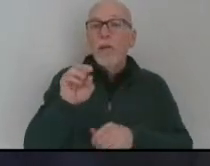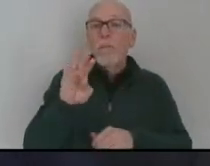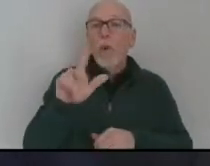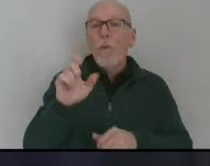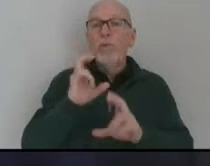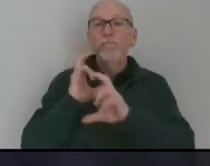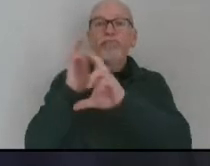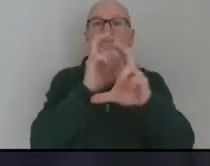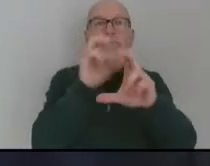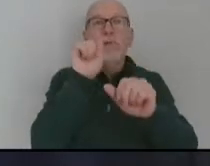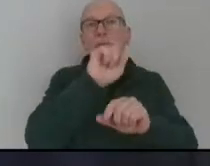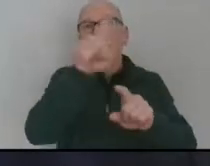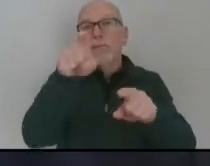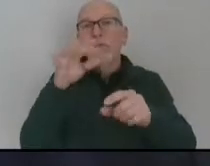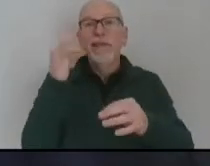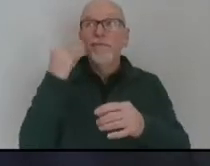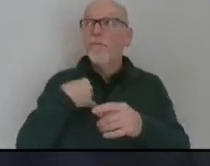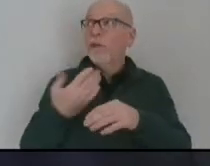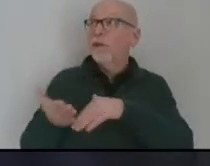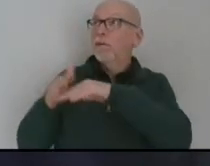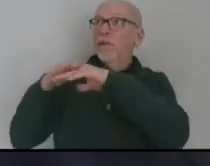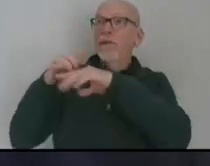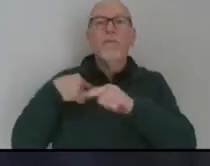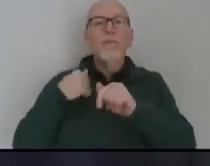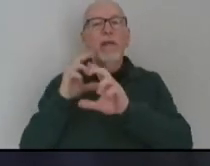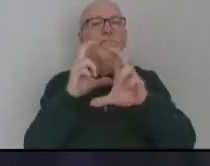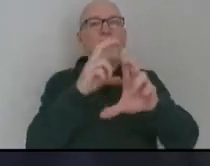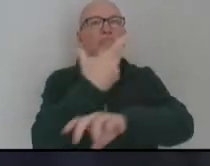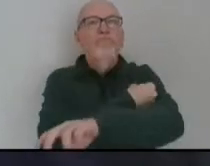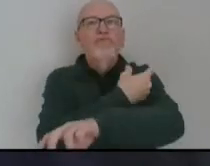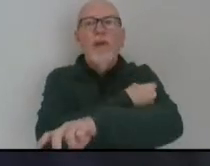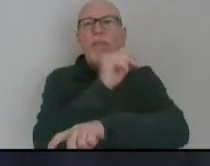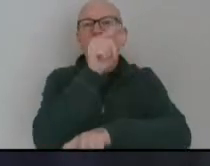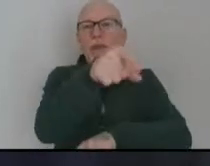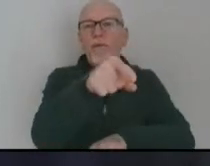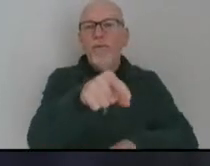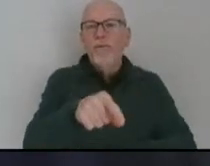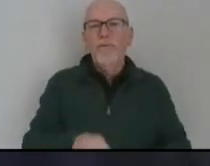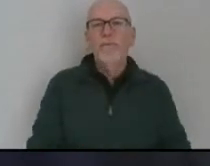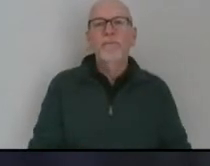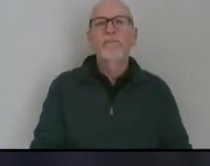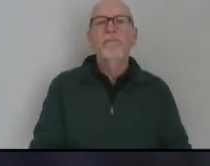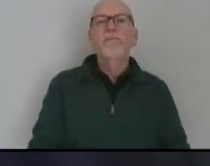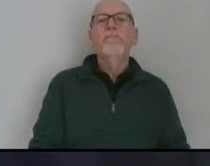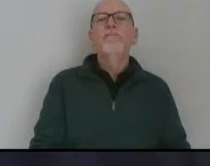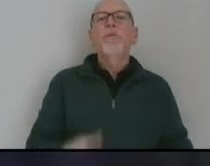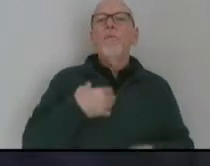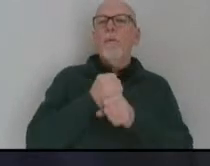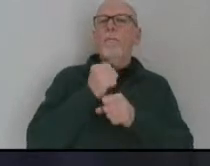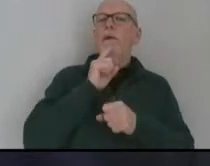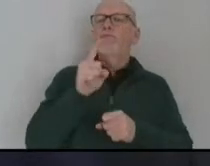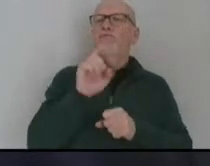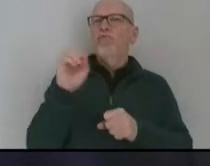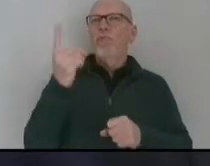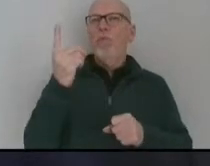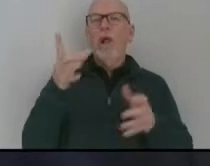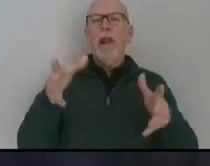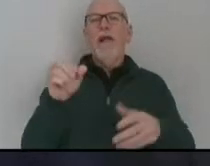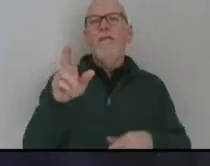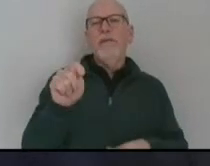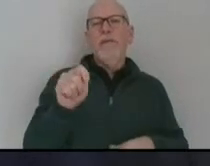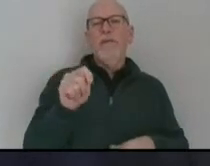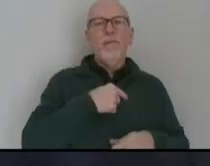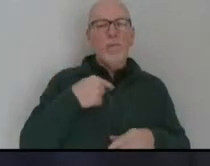future when supplies do increase. We are also working to make sure that no one is forgotten, and we are piloting programs